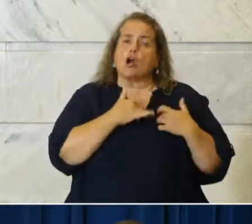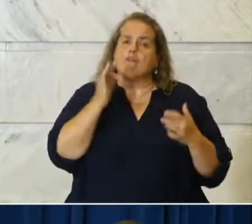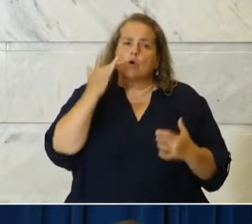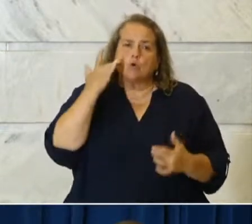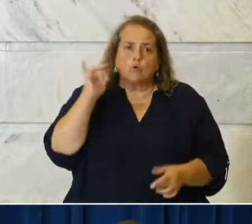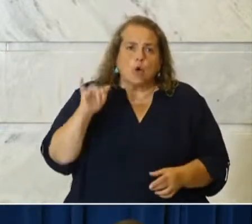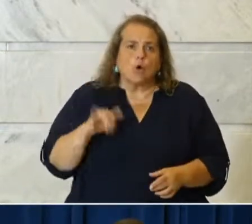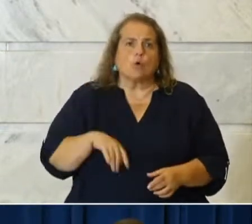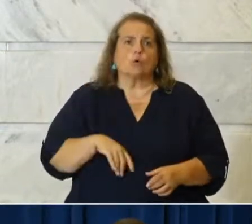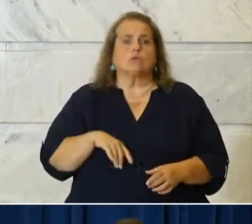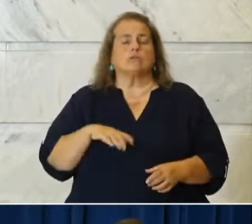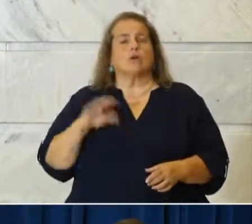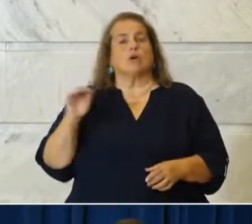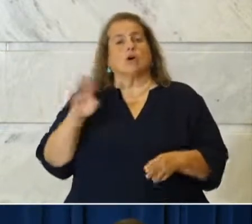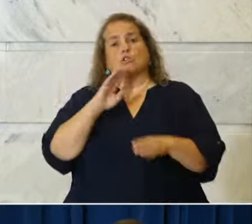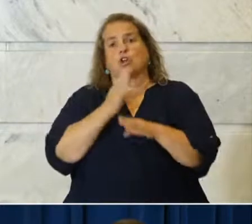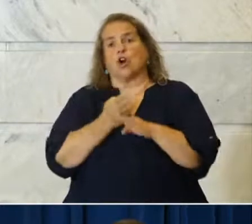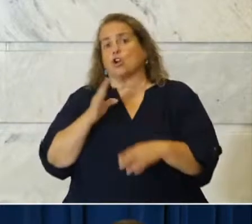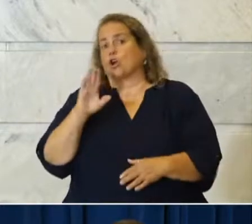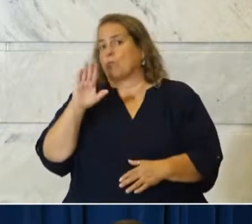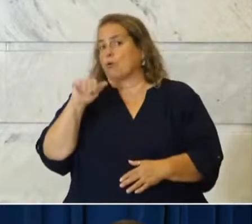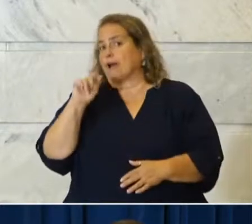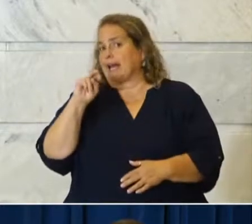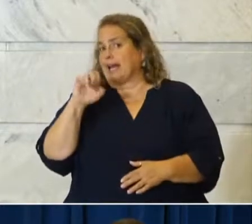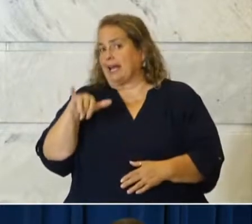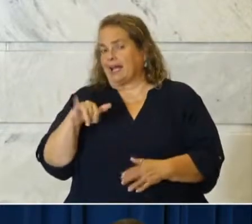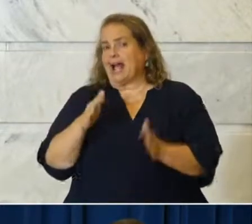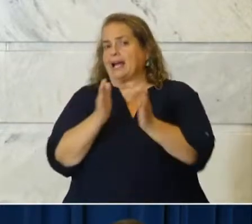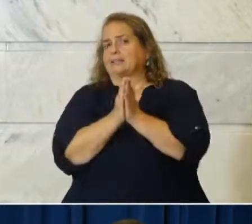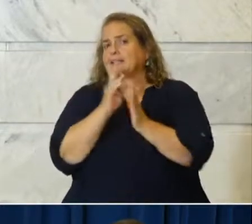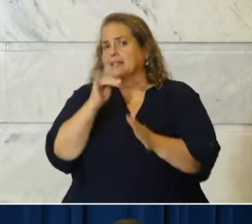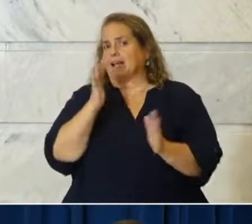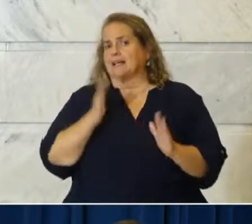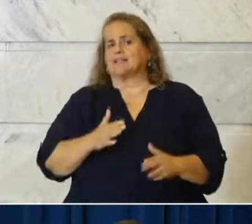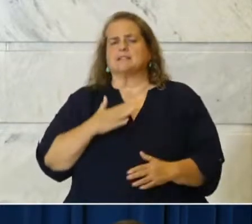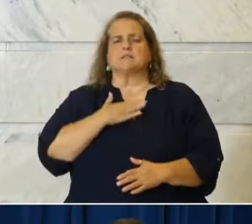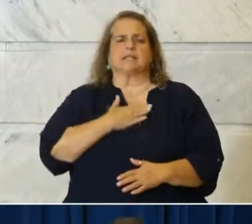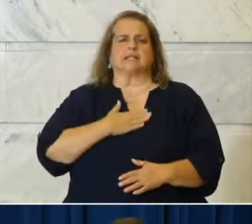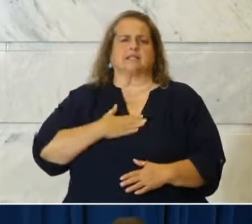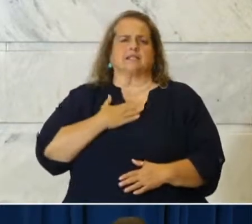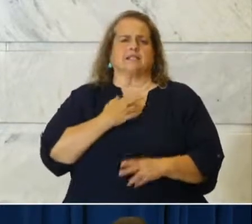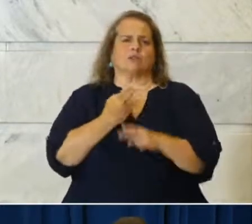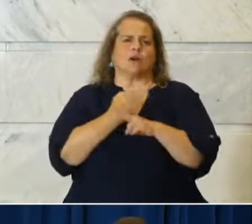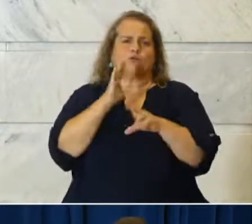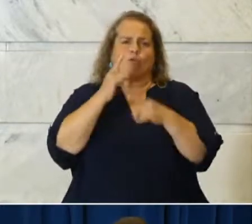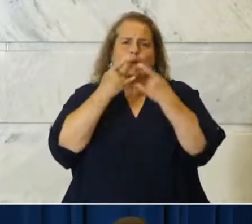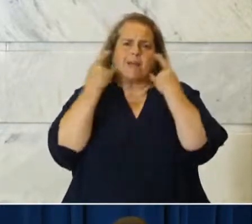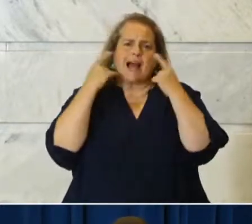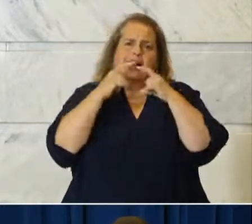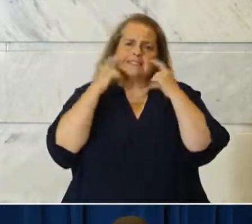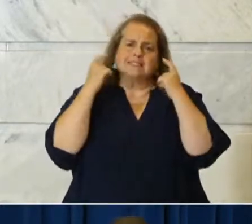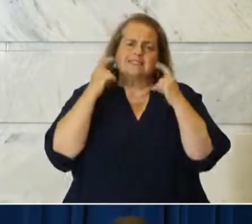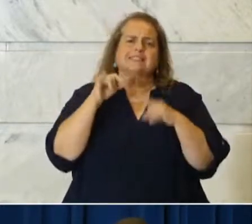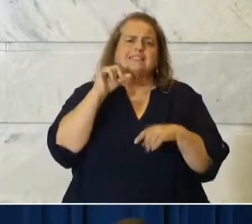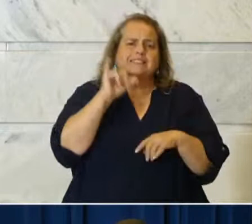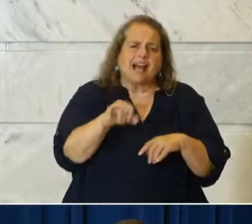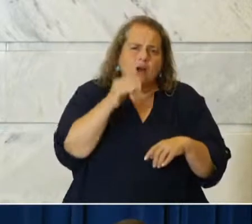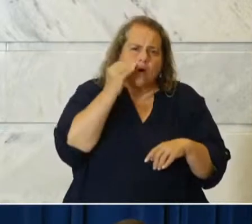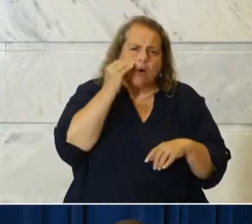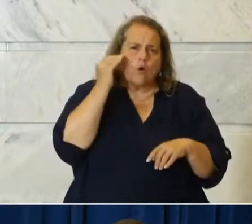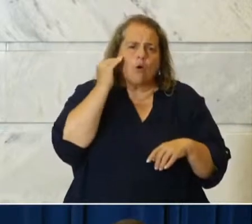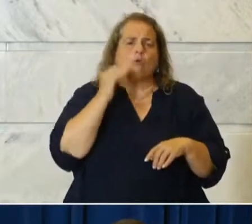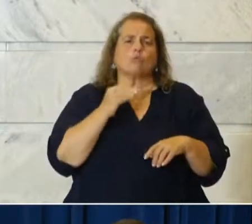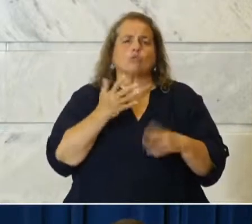her. Her daughter Brittany asked Kentuckians, please wear your mask, stay home, and social distance for